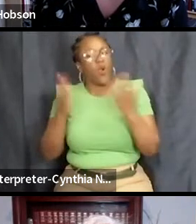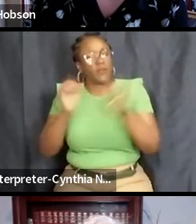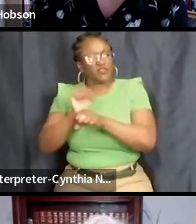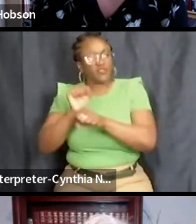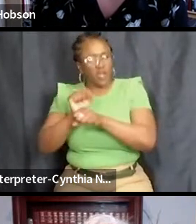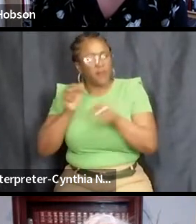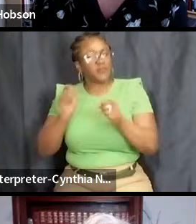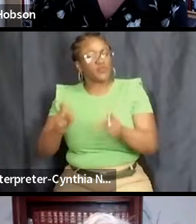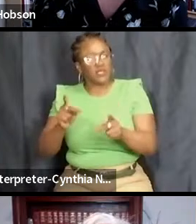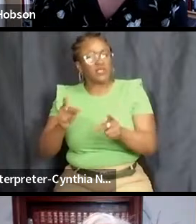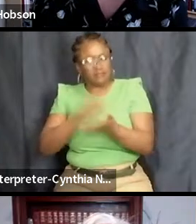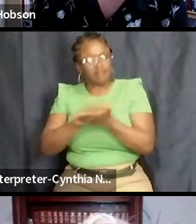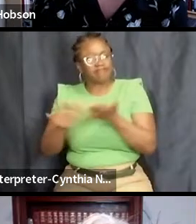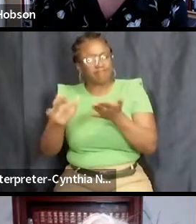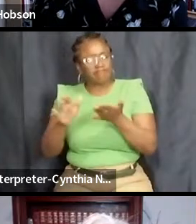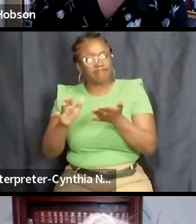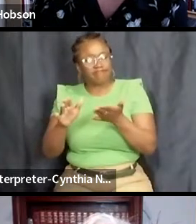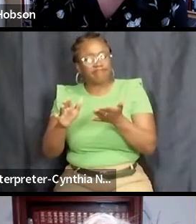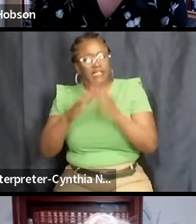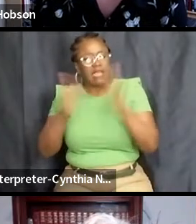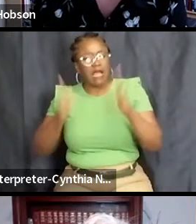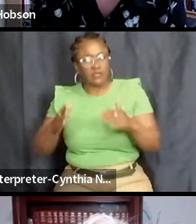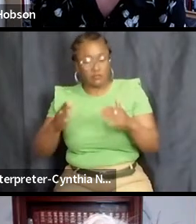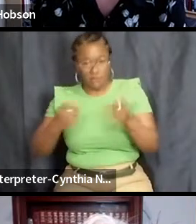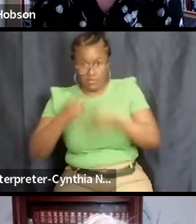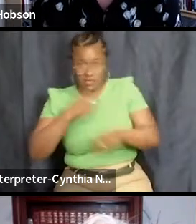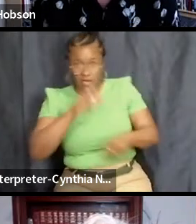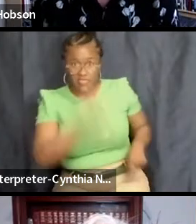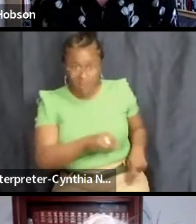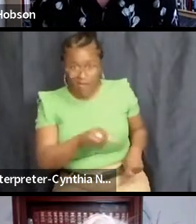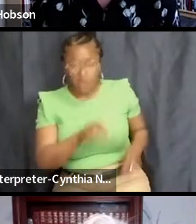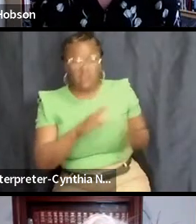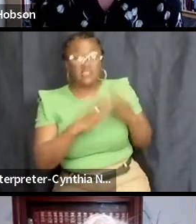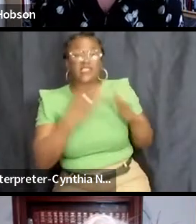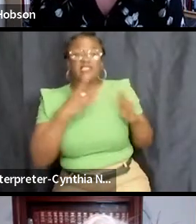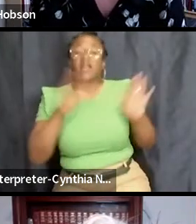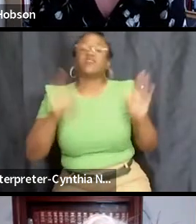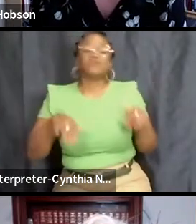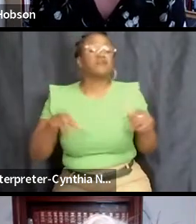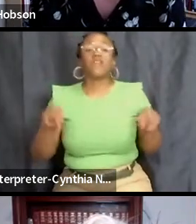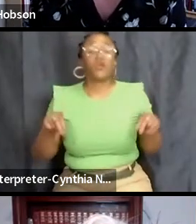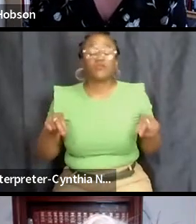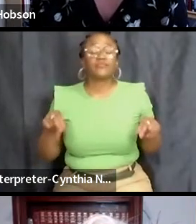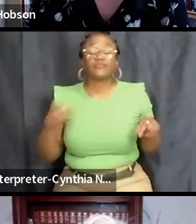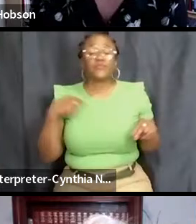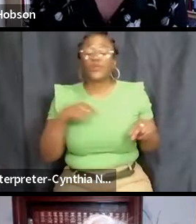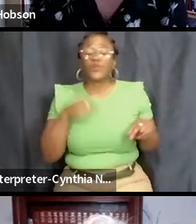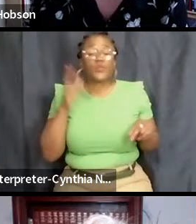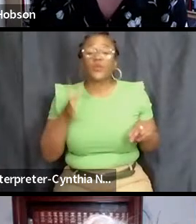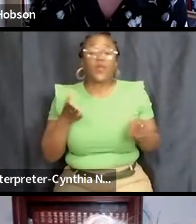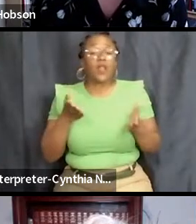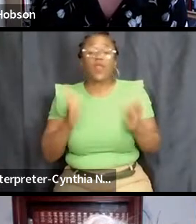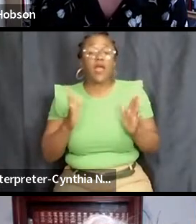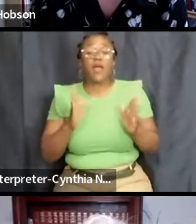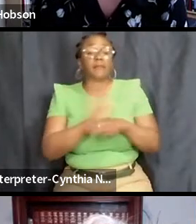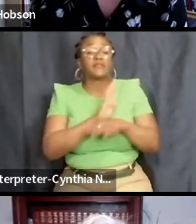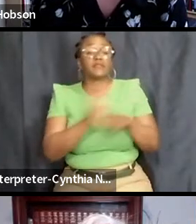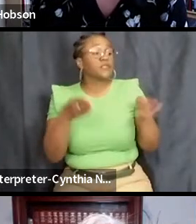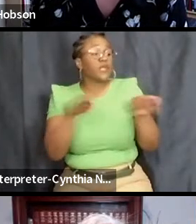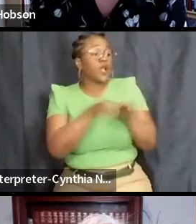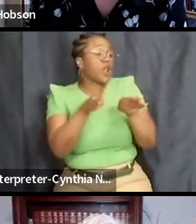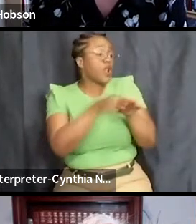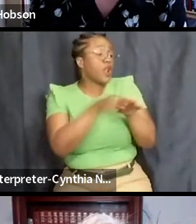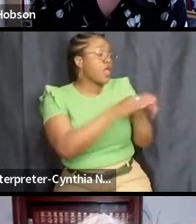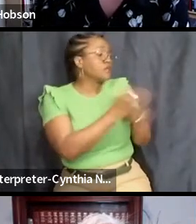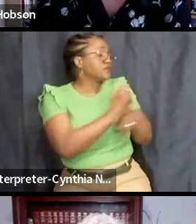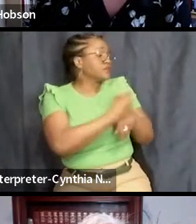opportunities and decent housing for you. Instead of doing that, the city said, you know what, no, we're just gonna let our businesses close. We're